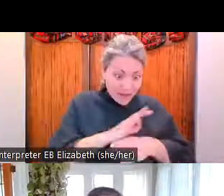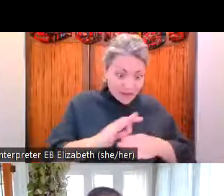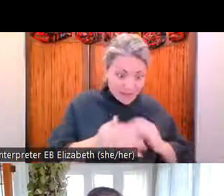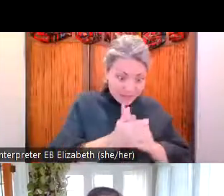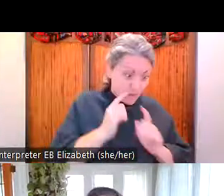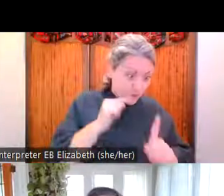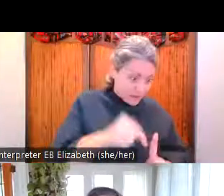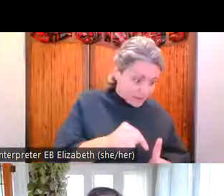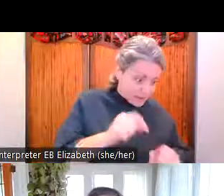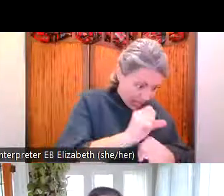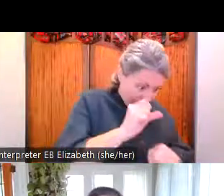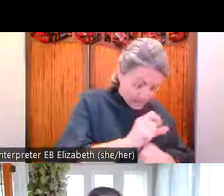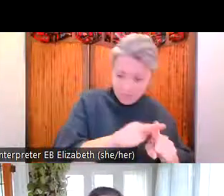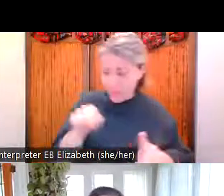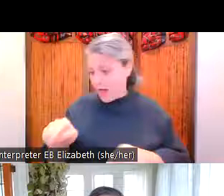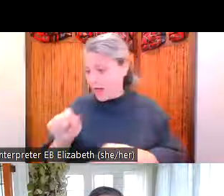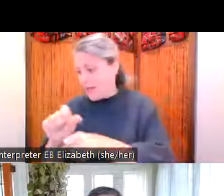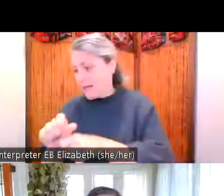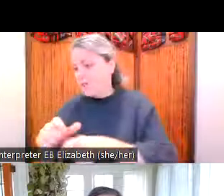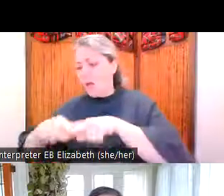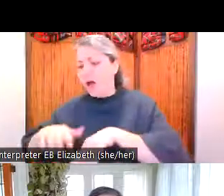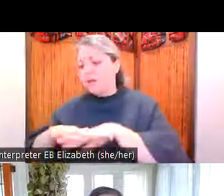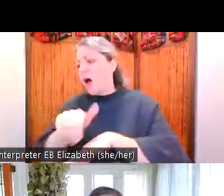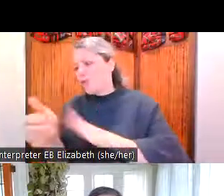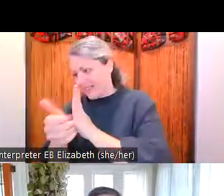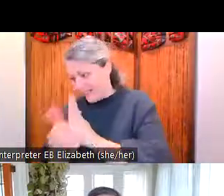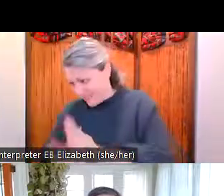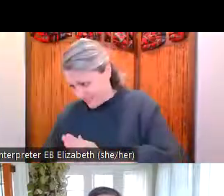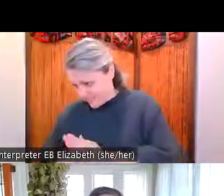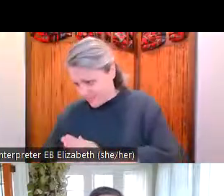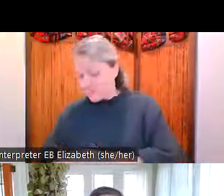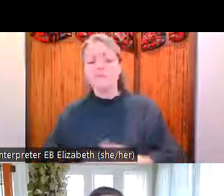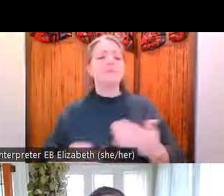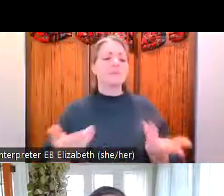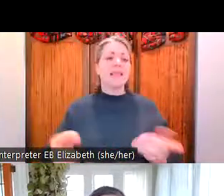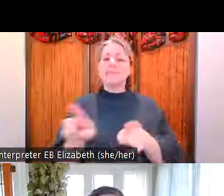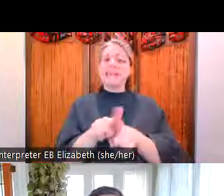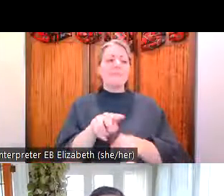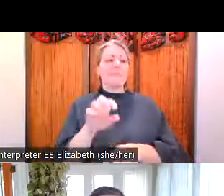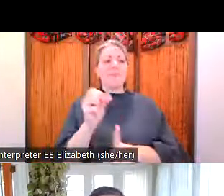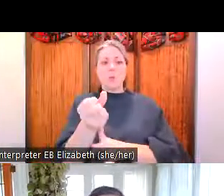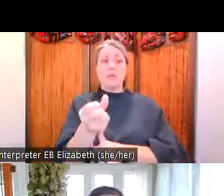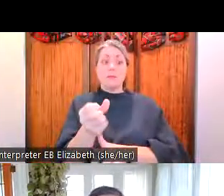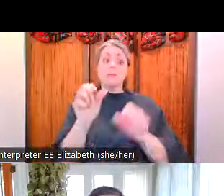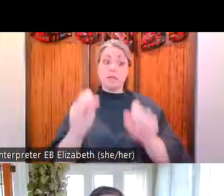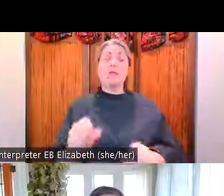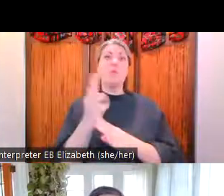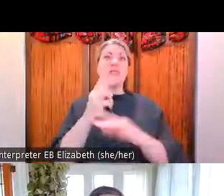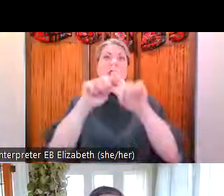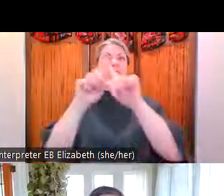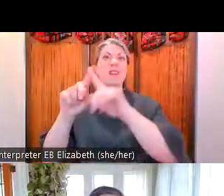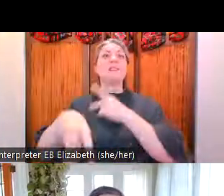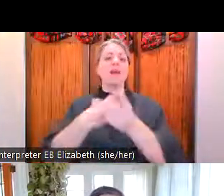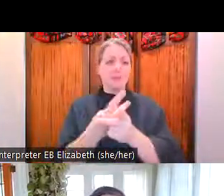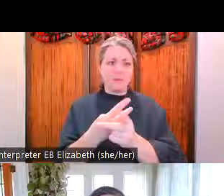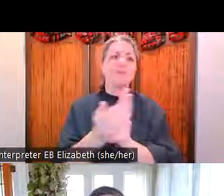where they struggle. And so there's really kind of the same situation can maybe use different kinds of executive function